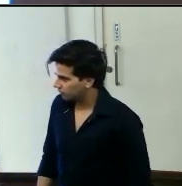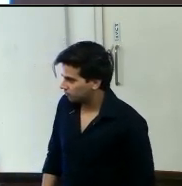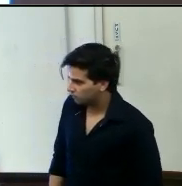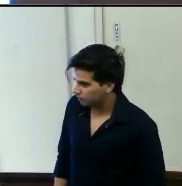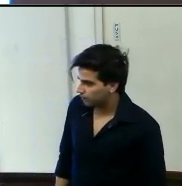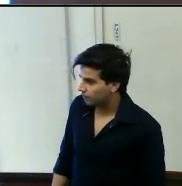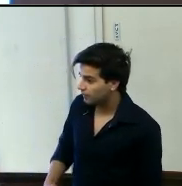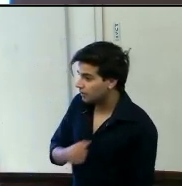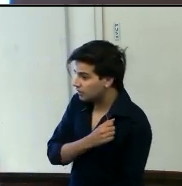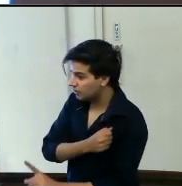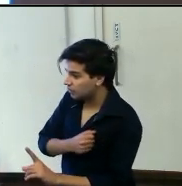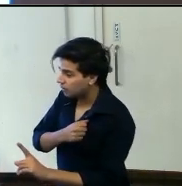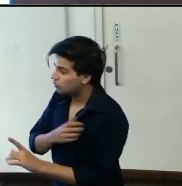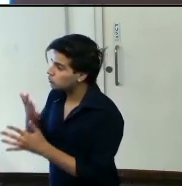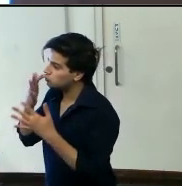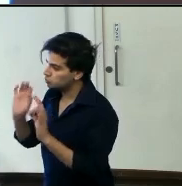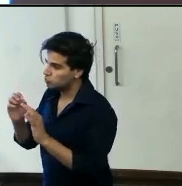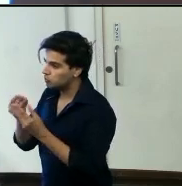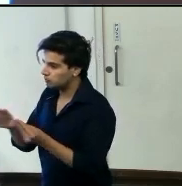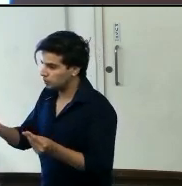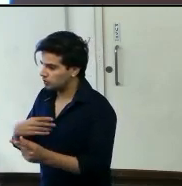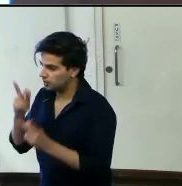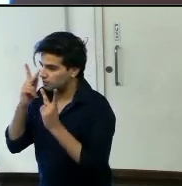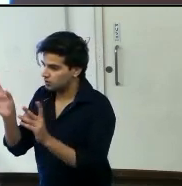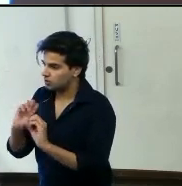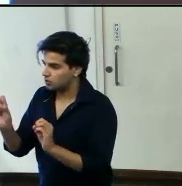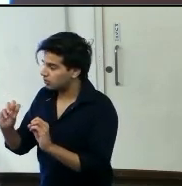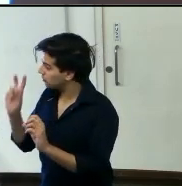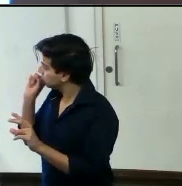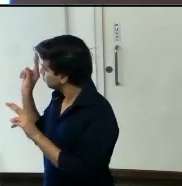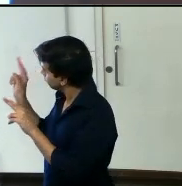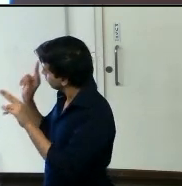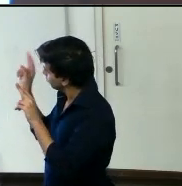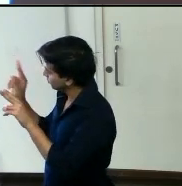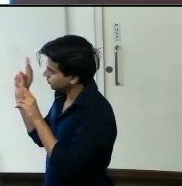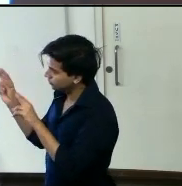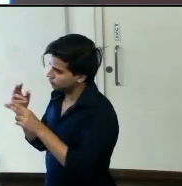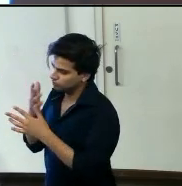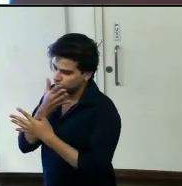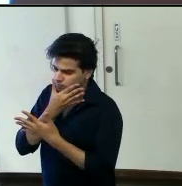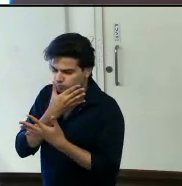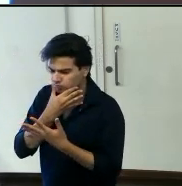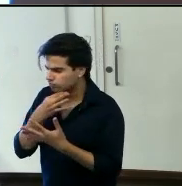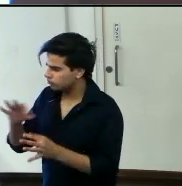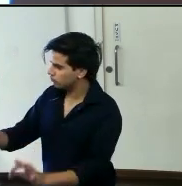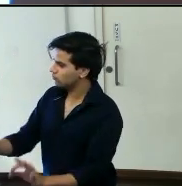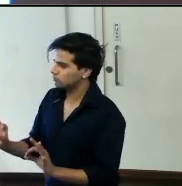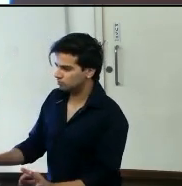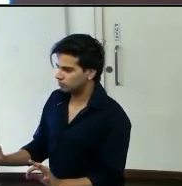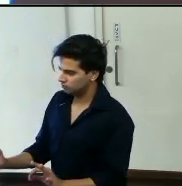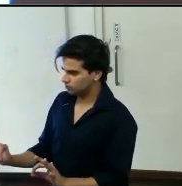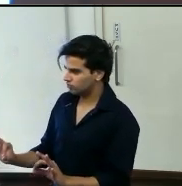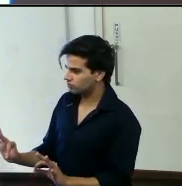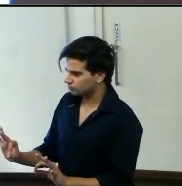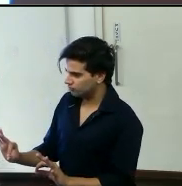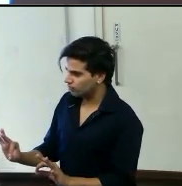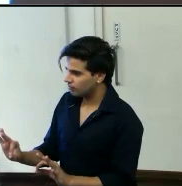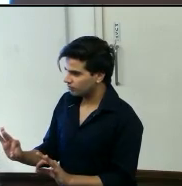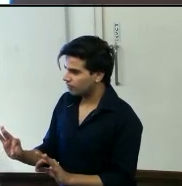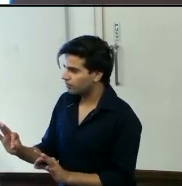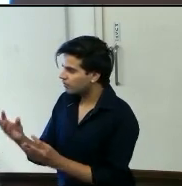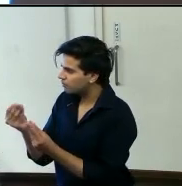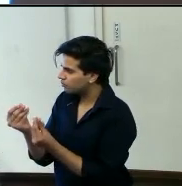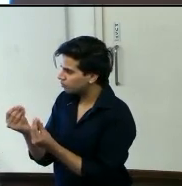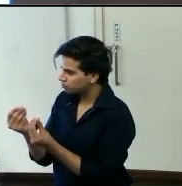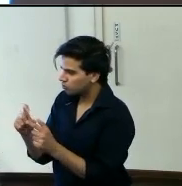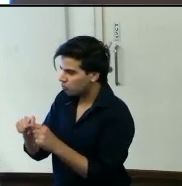So I'm sorry, I haven't seen the show yet, but these are just absolutely beautiful. That ephemeral quality is